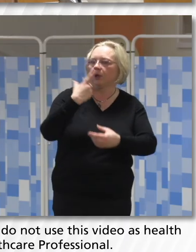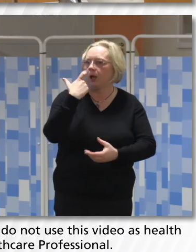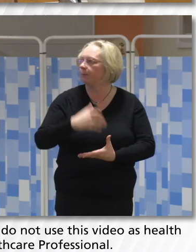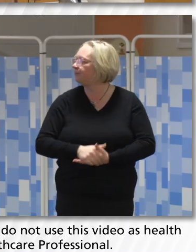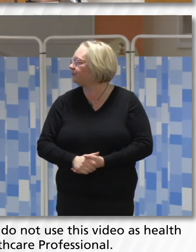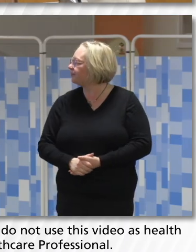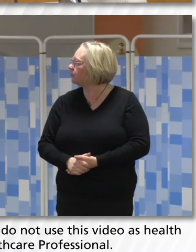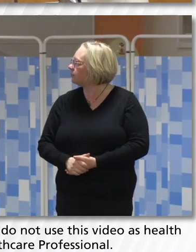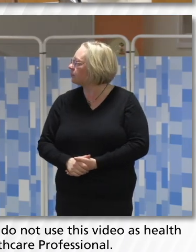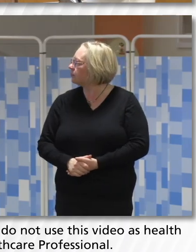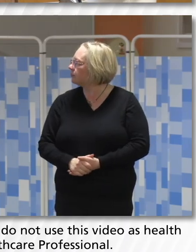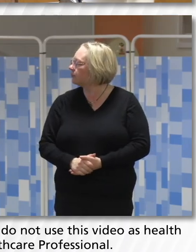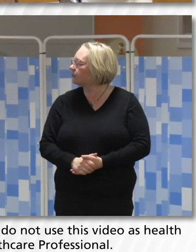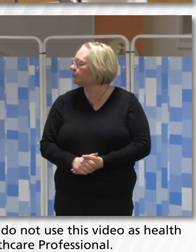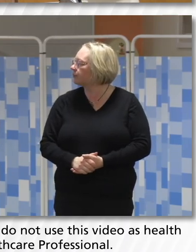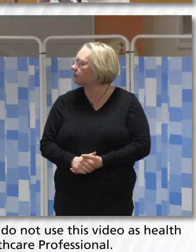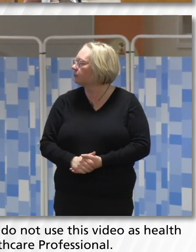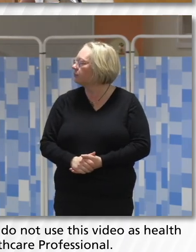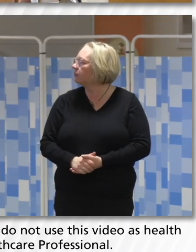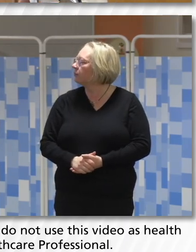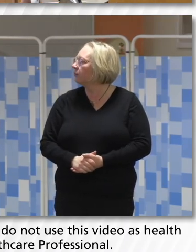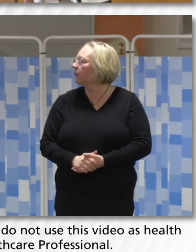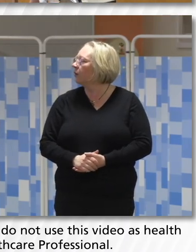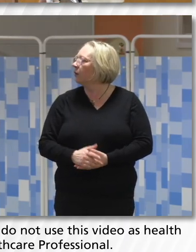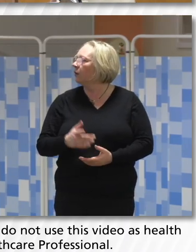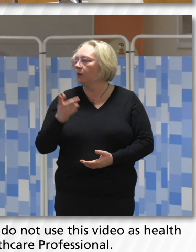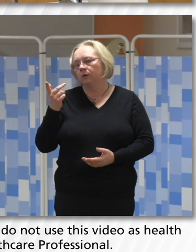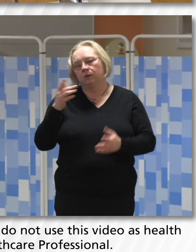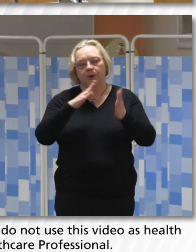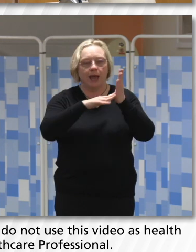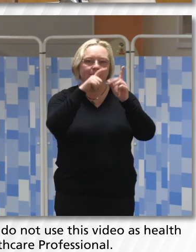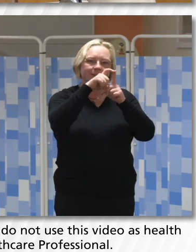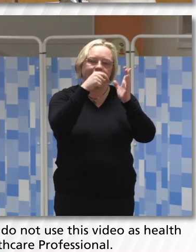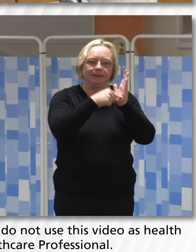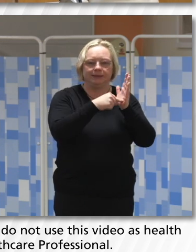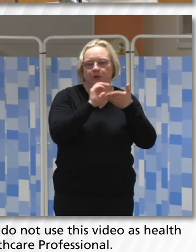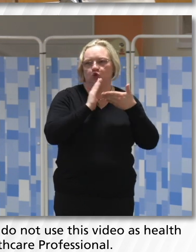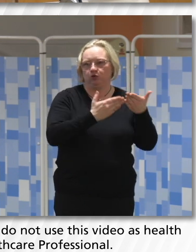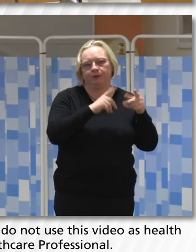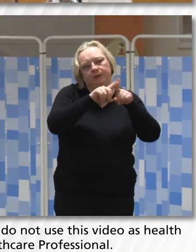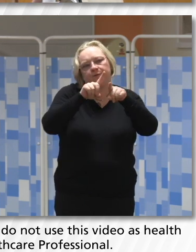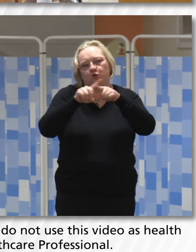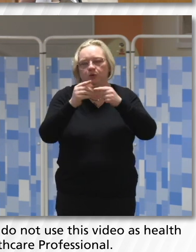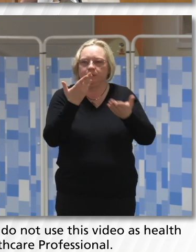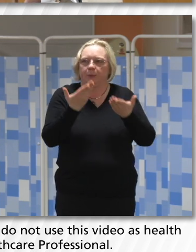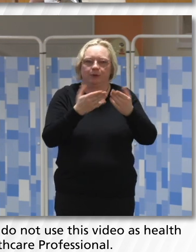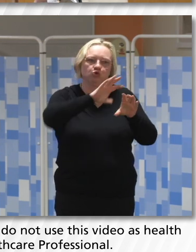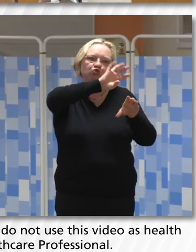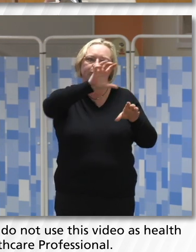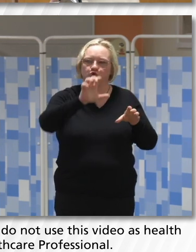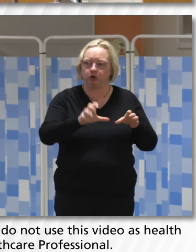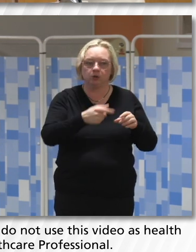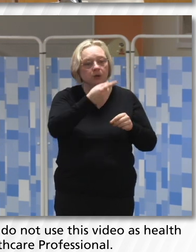So as Fiona said, the Parkinson's MDT service can differ across the region. Some MDTs have got very